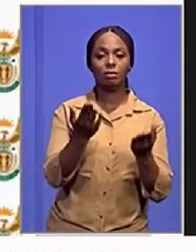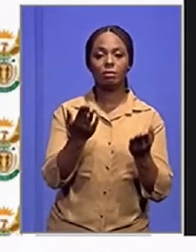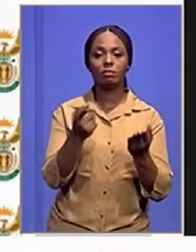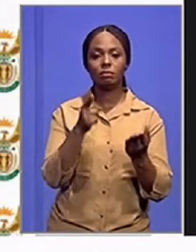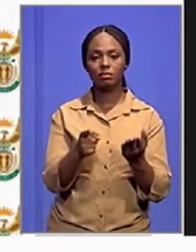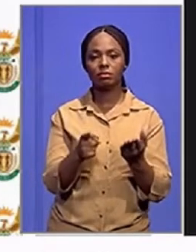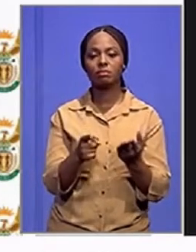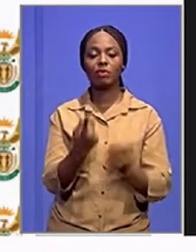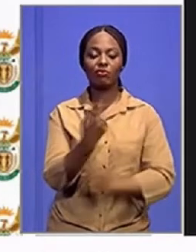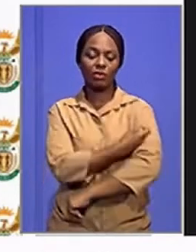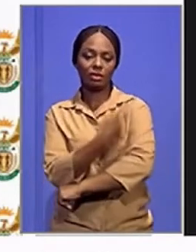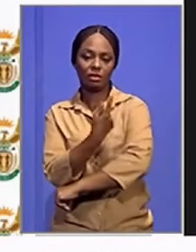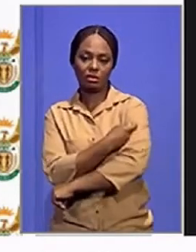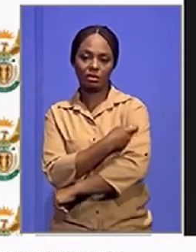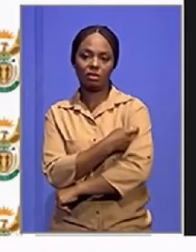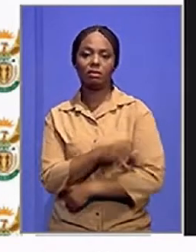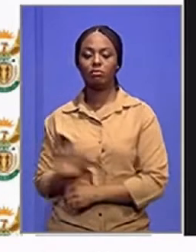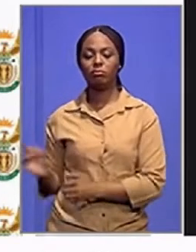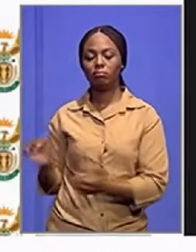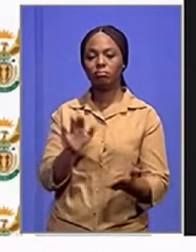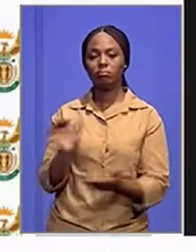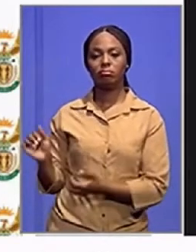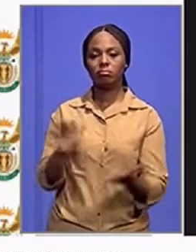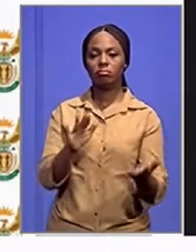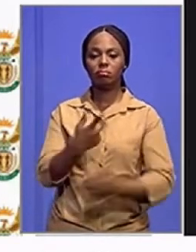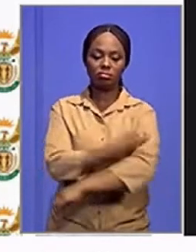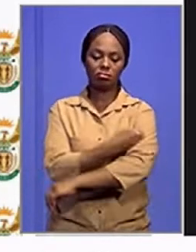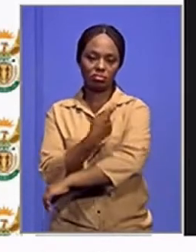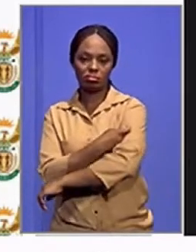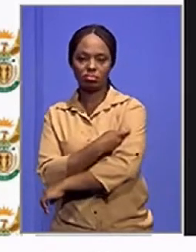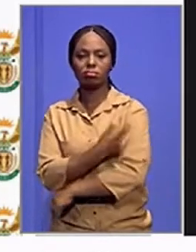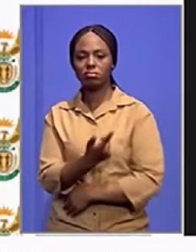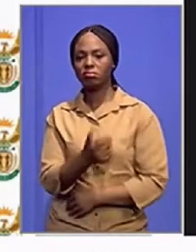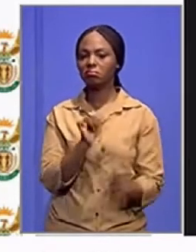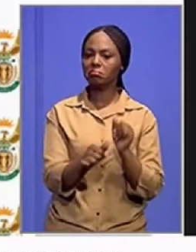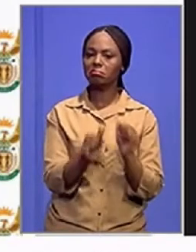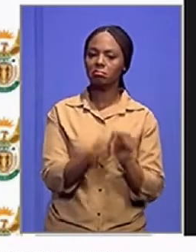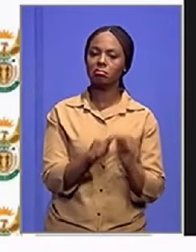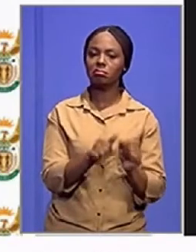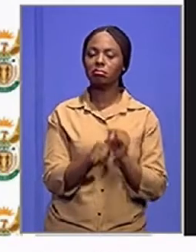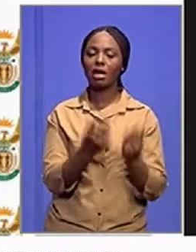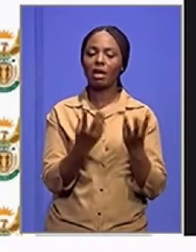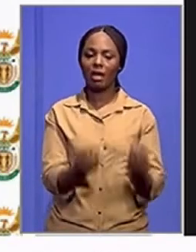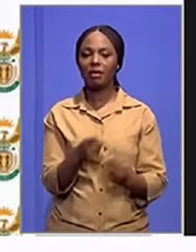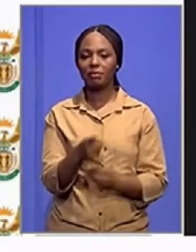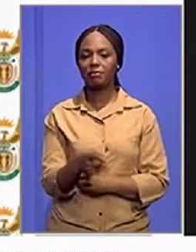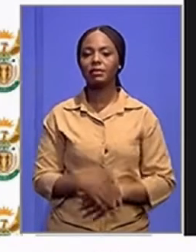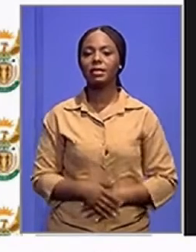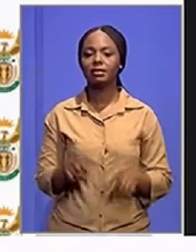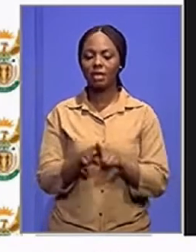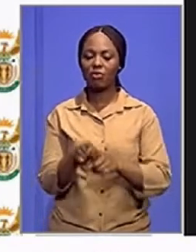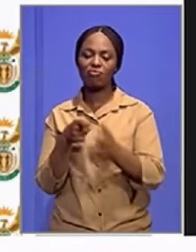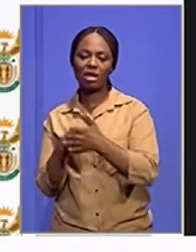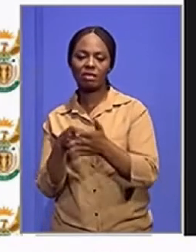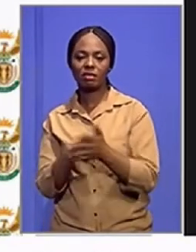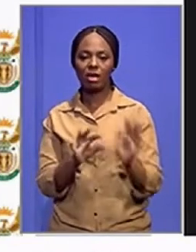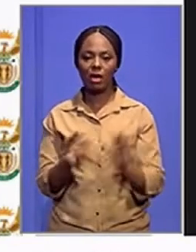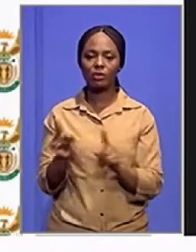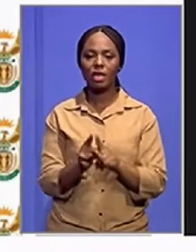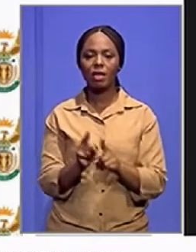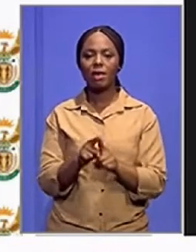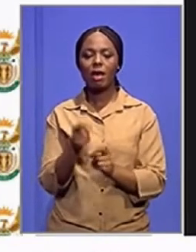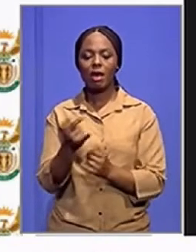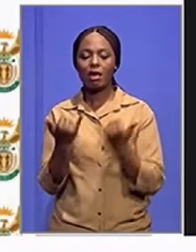of vaccines, the number of vaccines we acquired through purchasing and also the capacity which we created